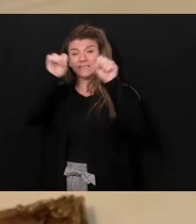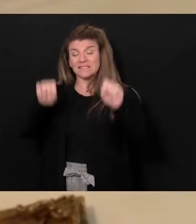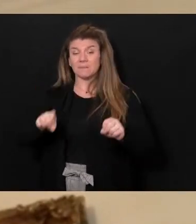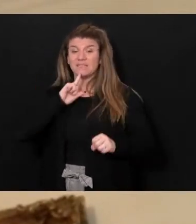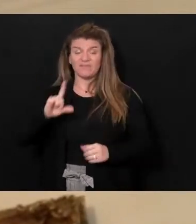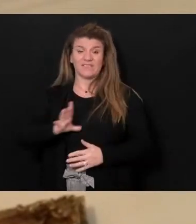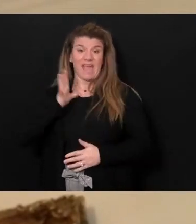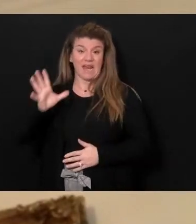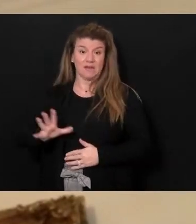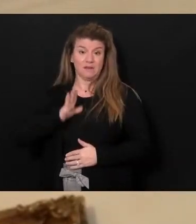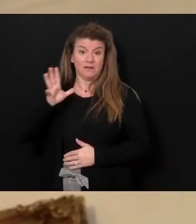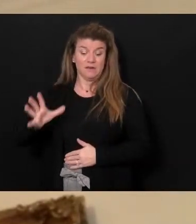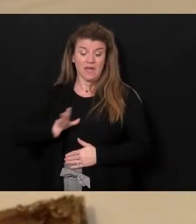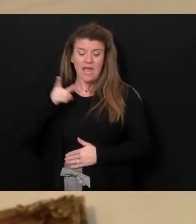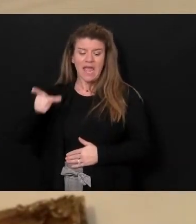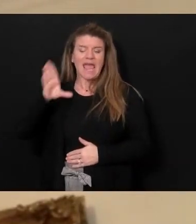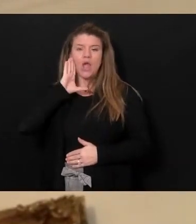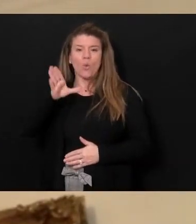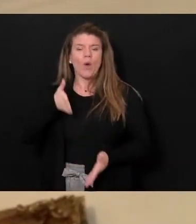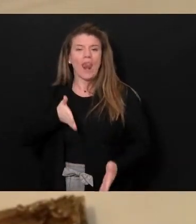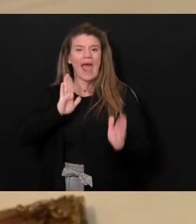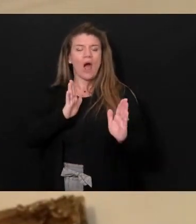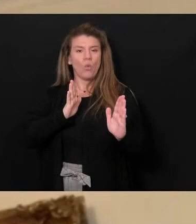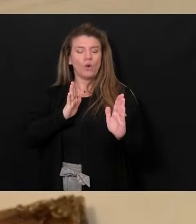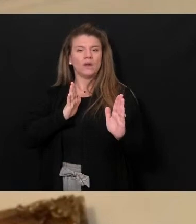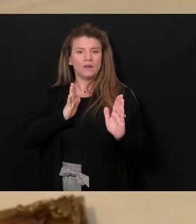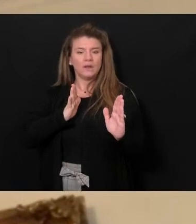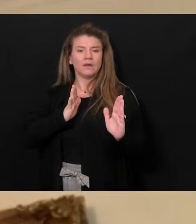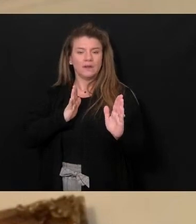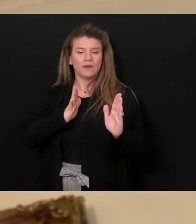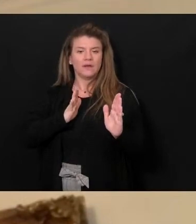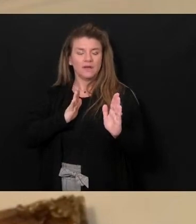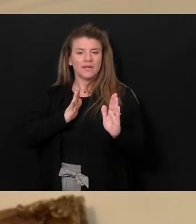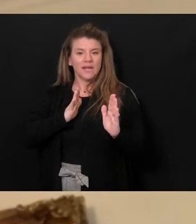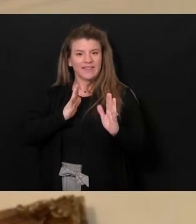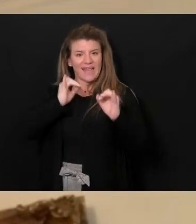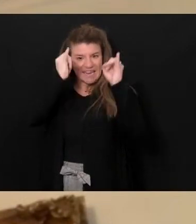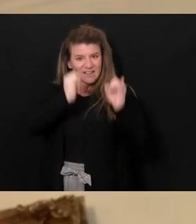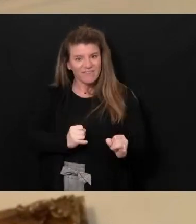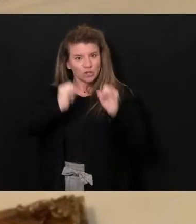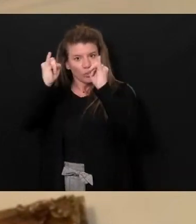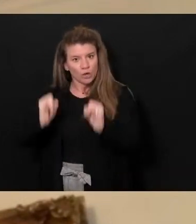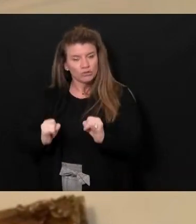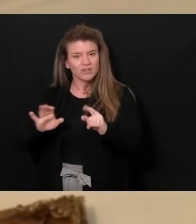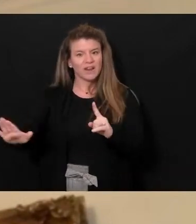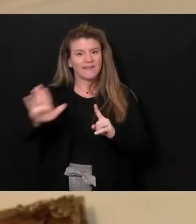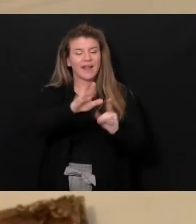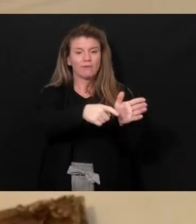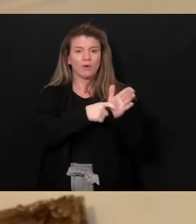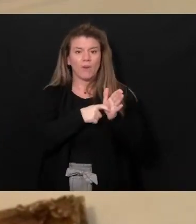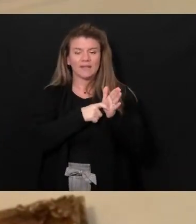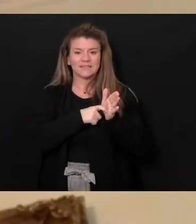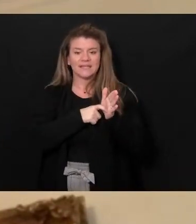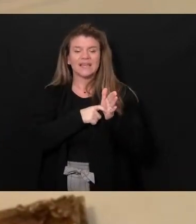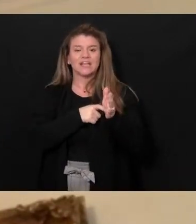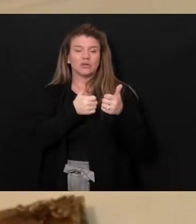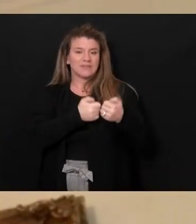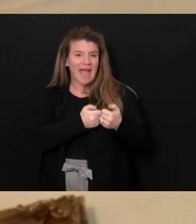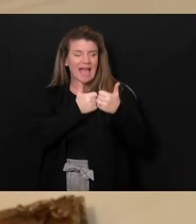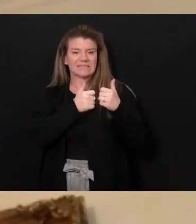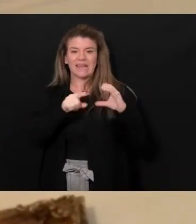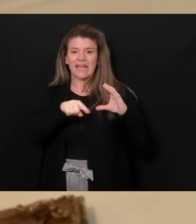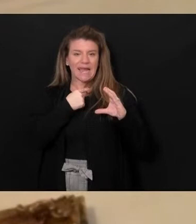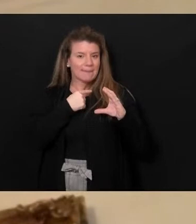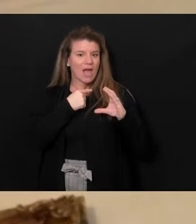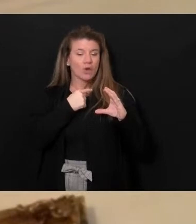It will allow at the individual's request to receive text, emails,